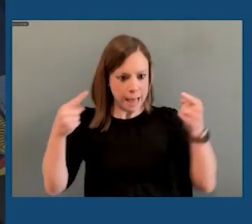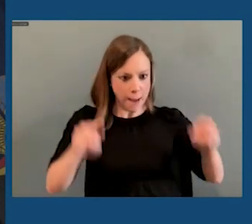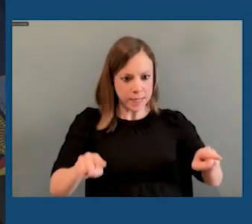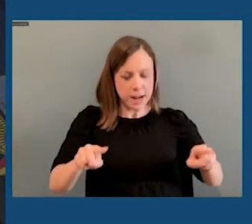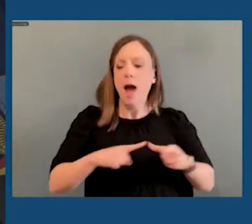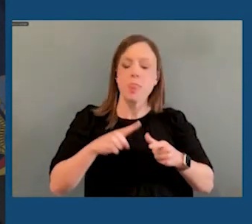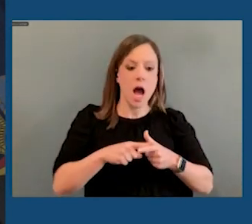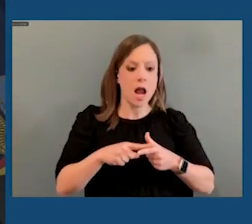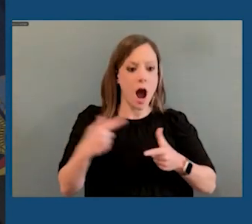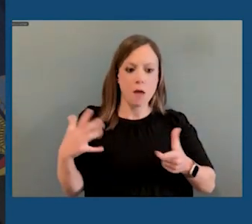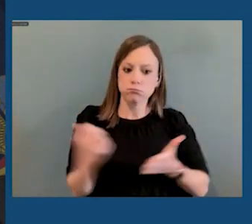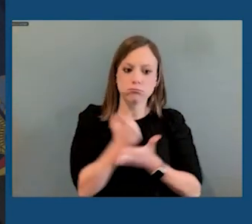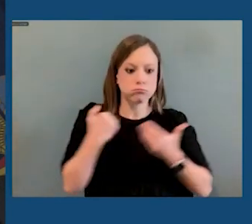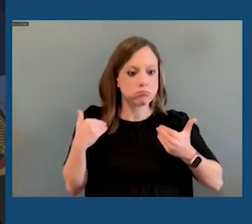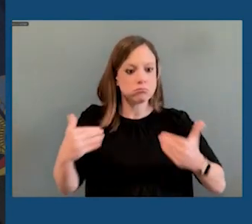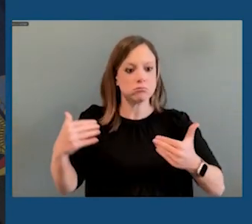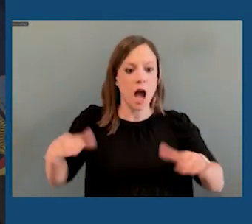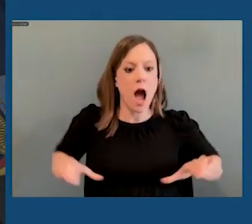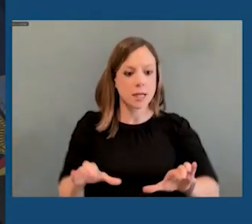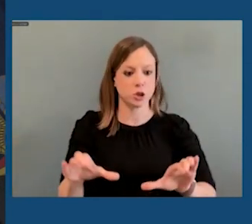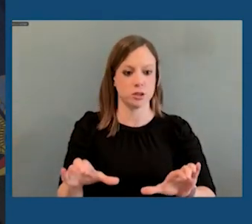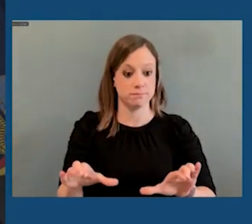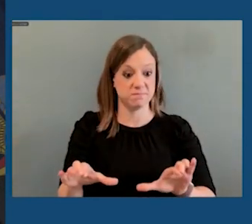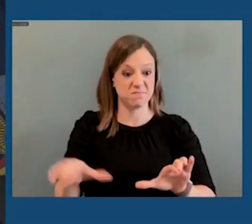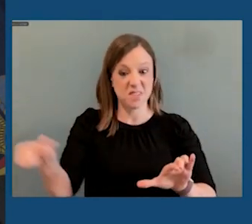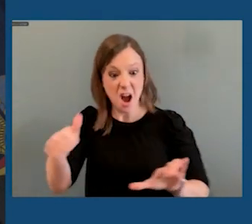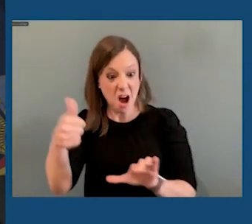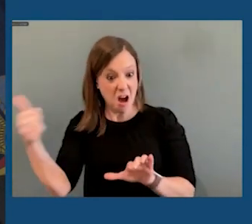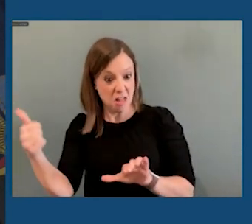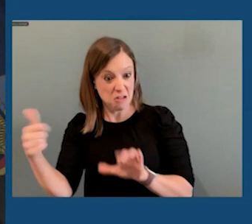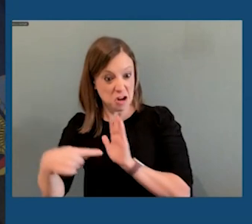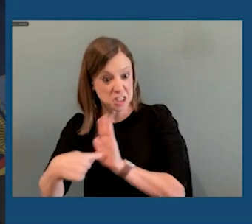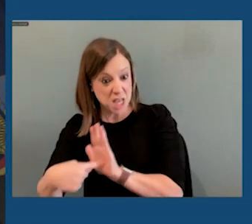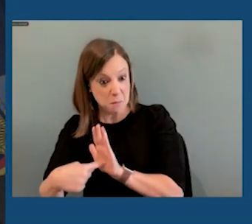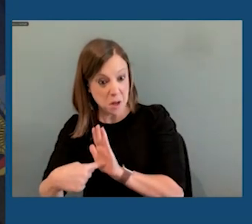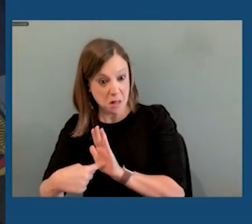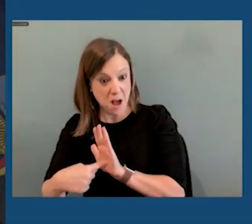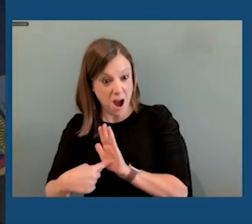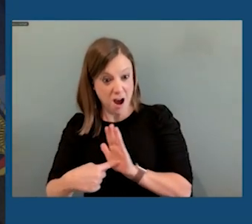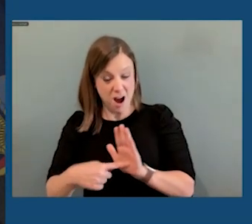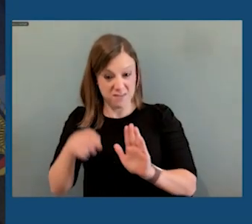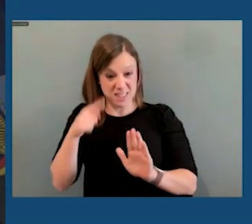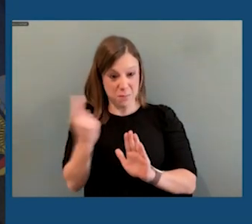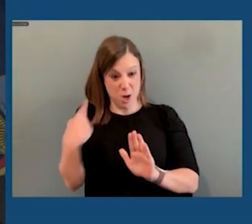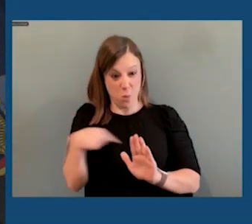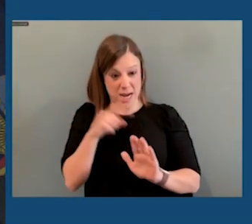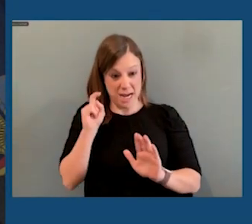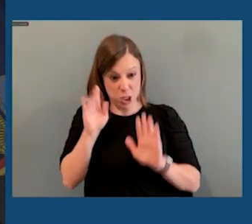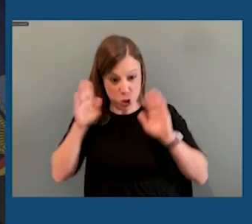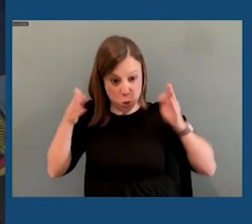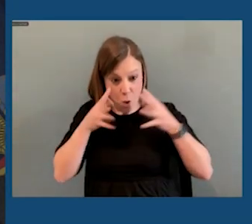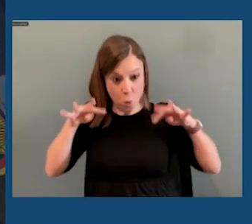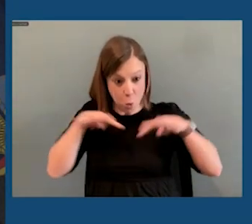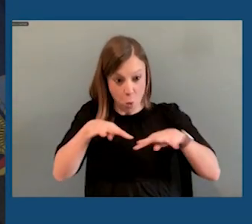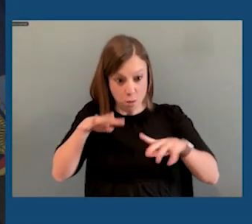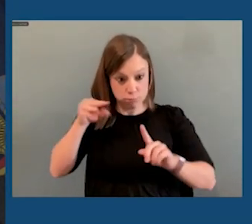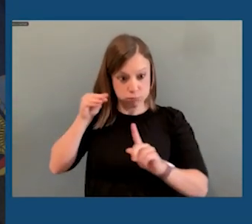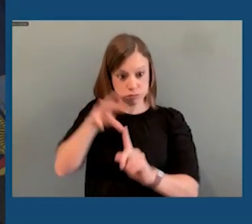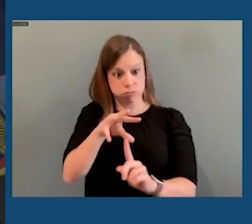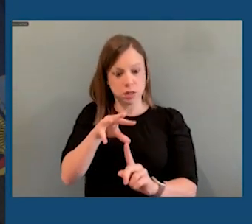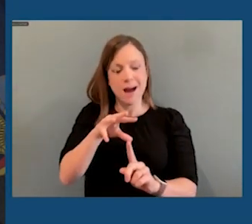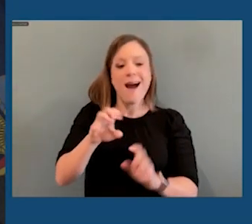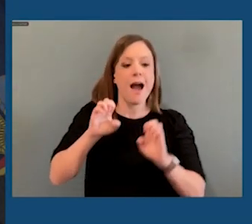Education is yet another example, beginning with the most fundamental skill of all, reading. With this